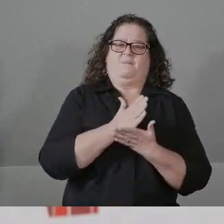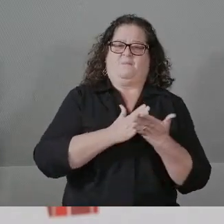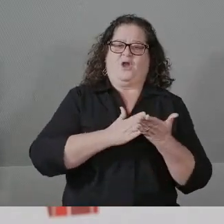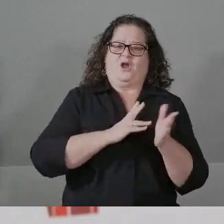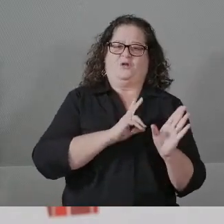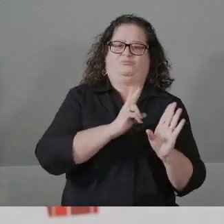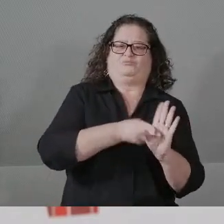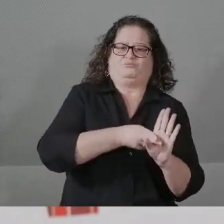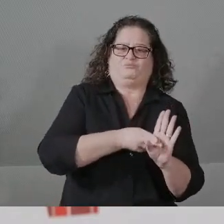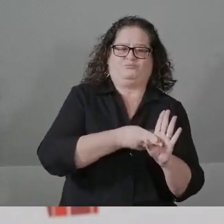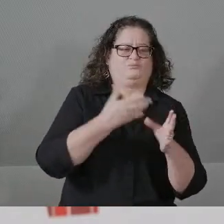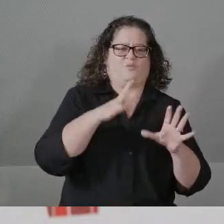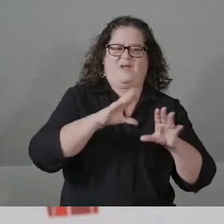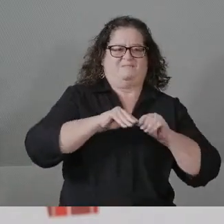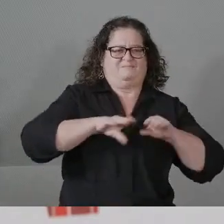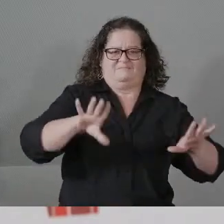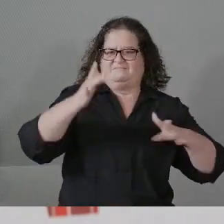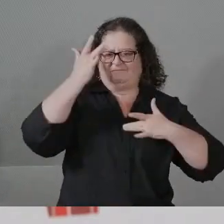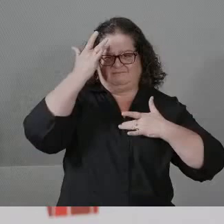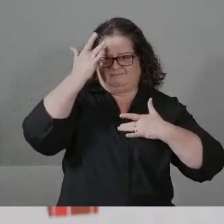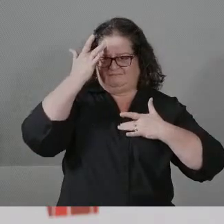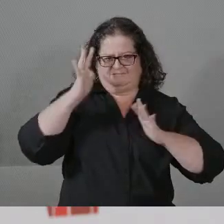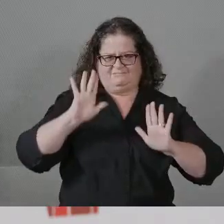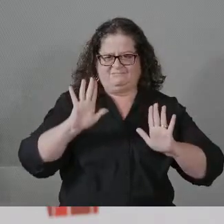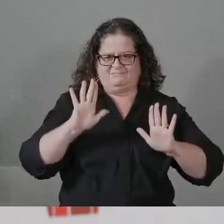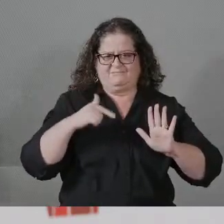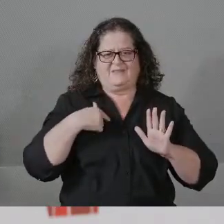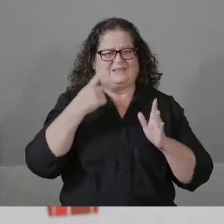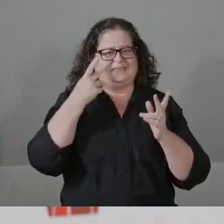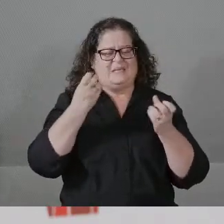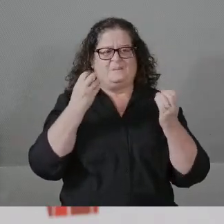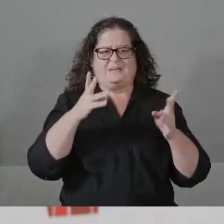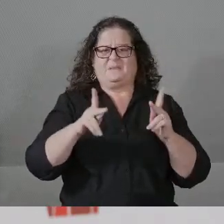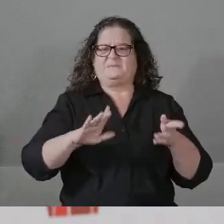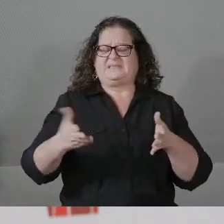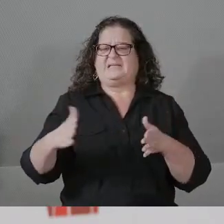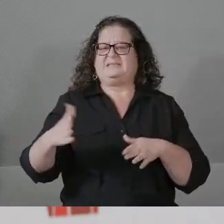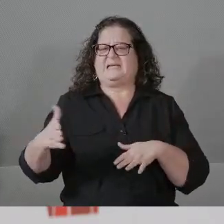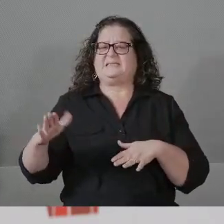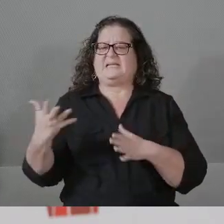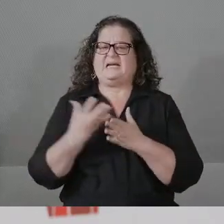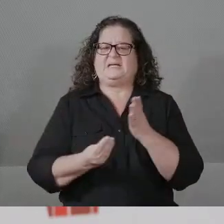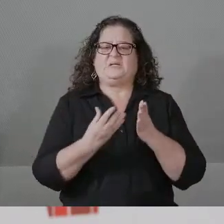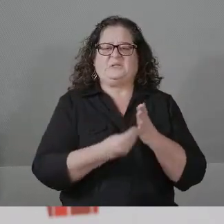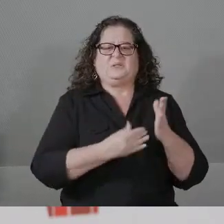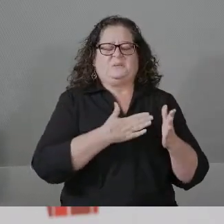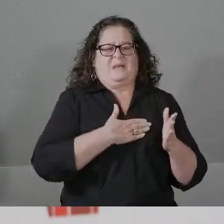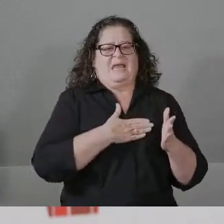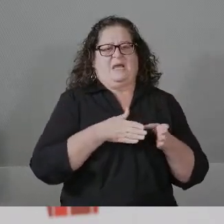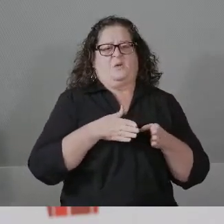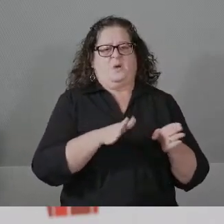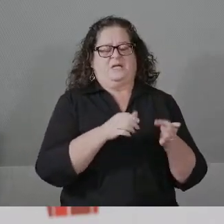anymore. I've seen a lot of deaths, and this is just my way of showing support.